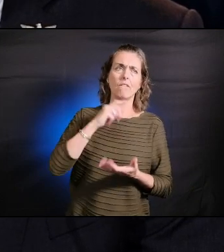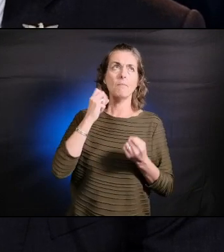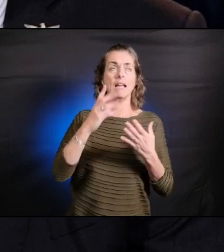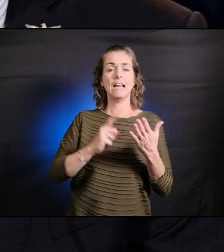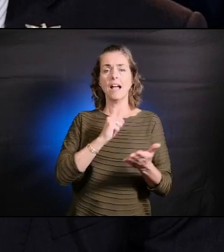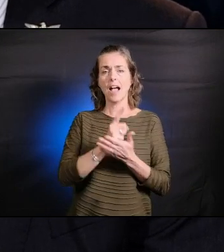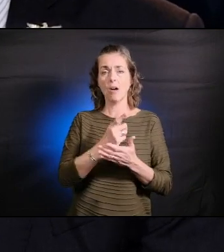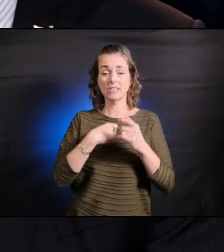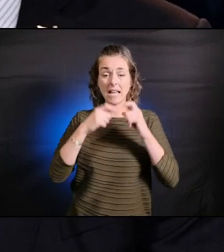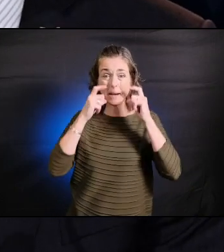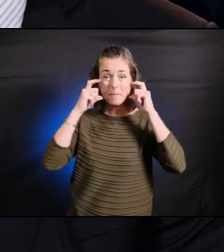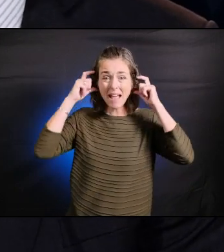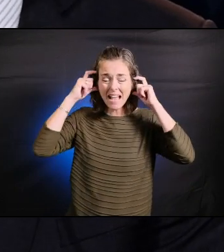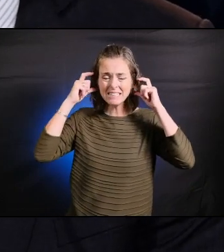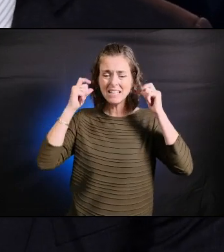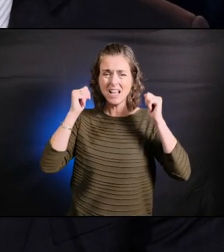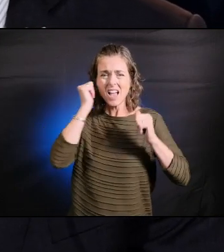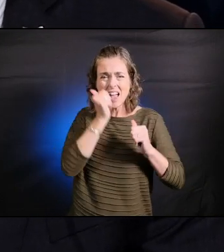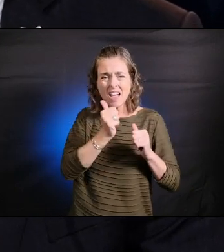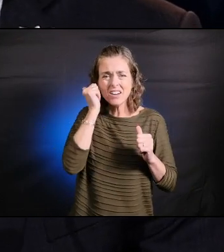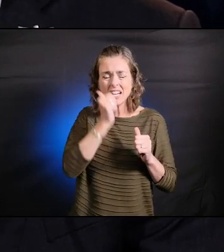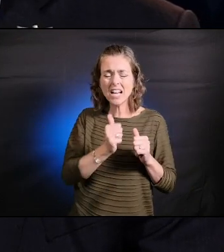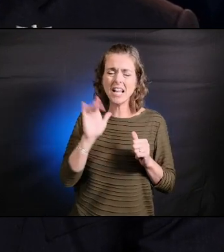masks every single day.